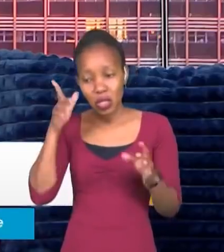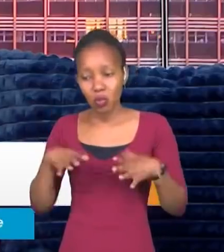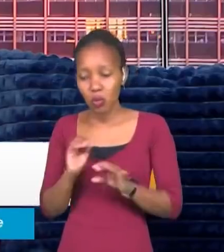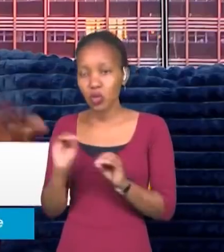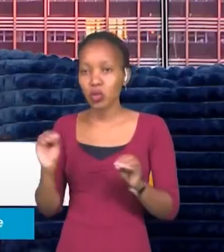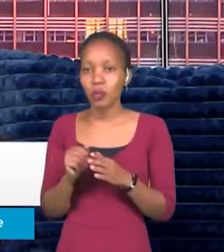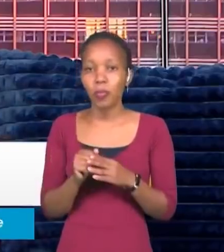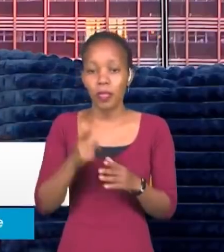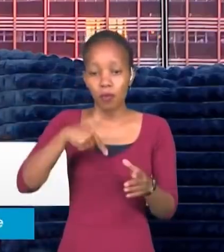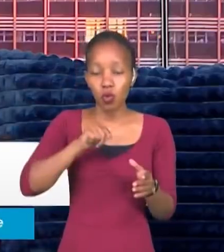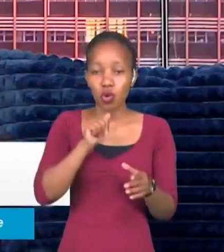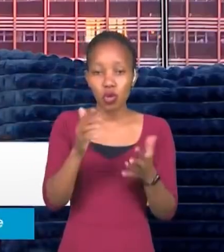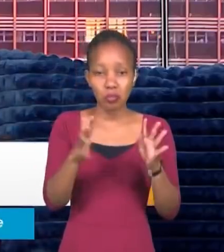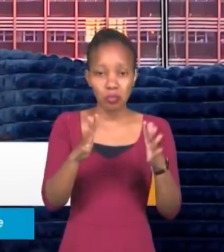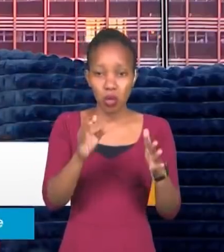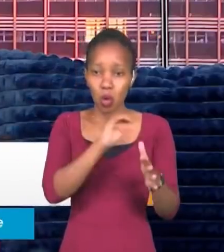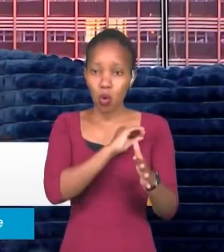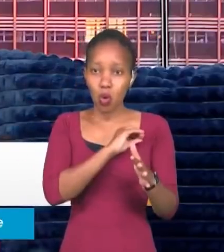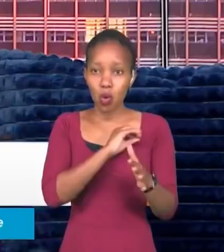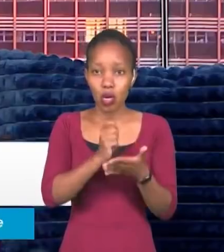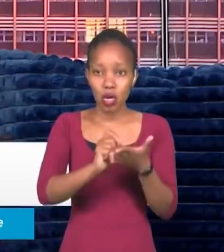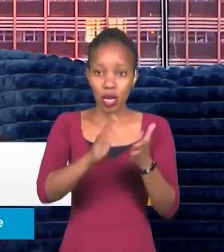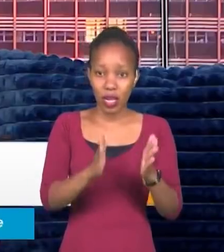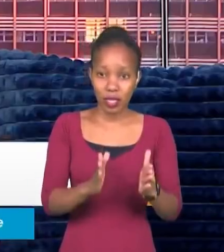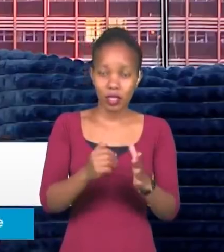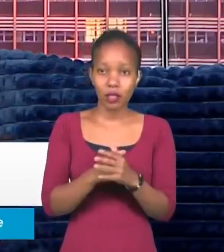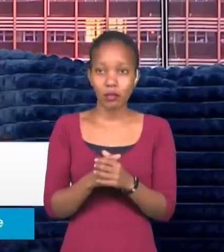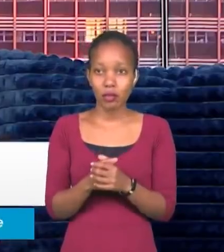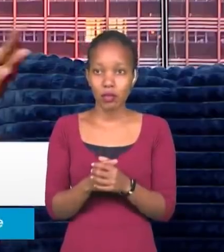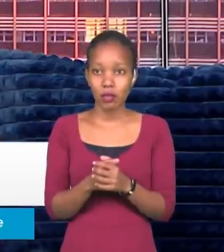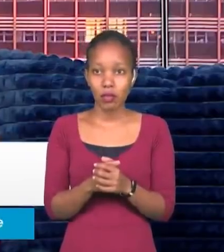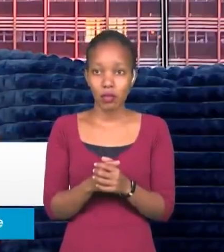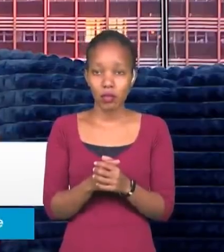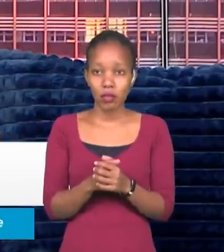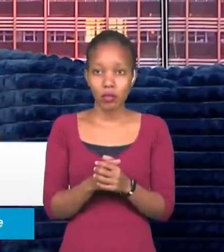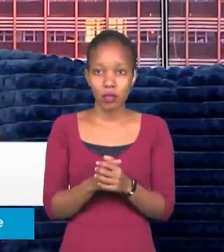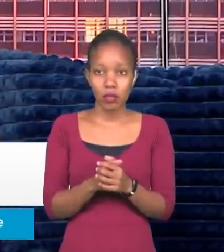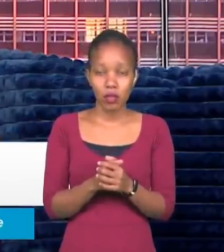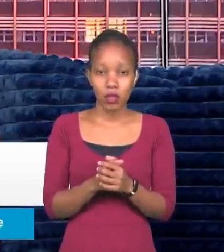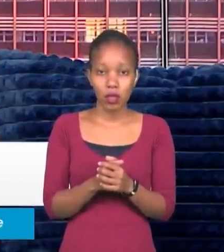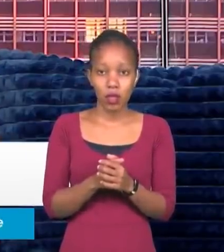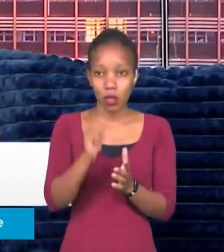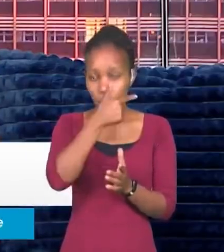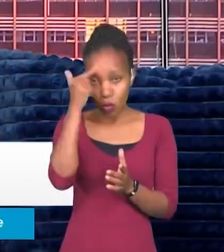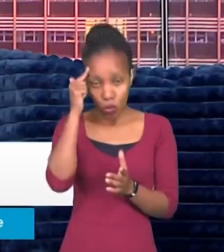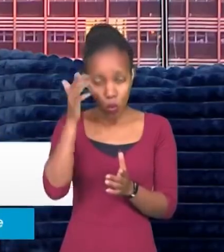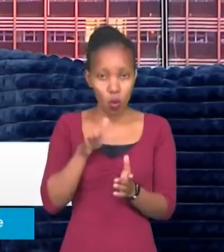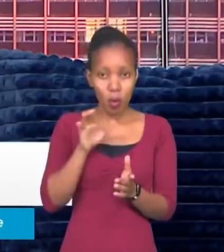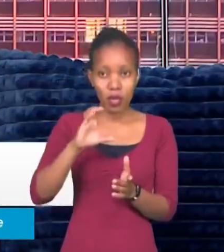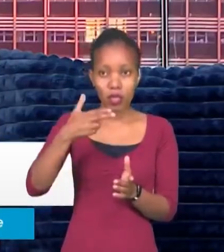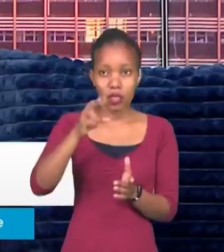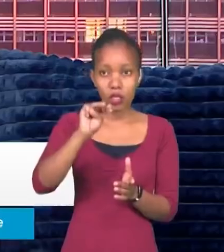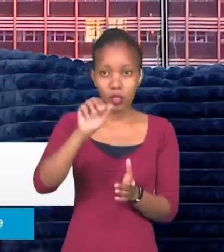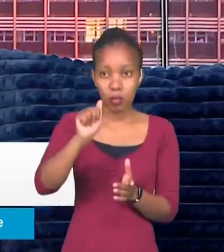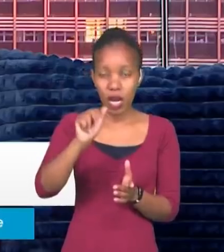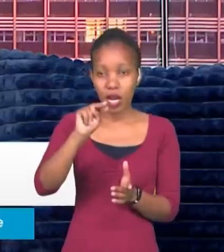don't appreciate our own writers. We don't appreciate African writers or like Chimamanda is really celebrated all over the world, but